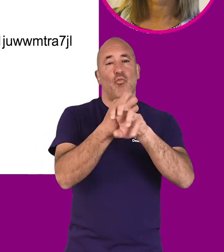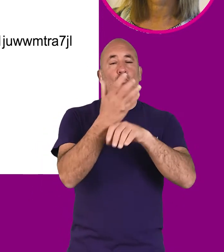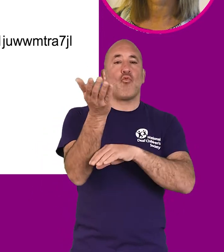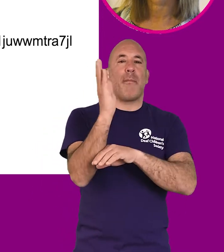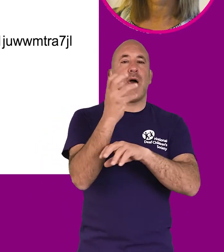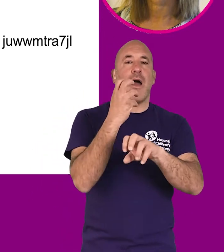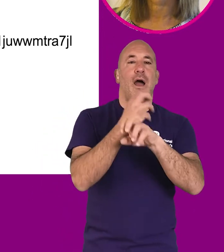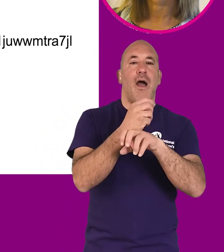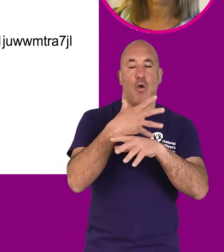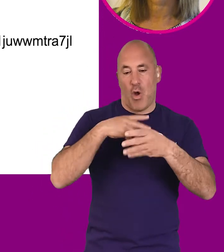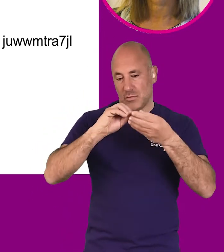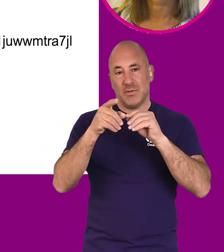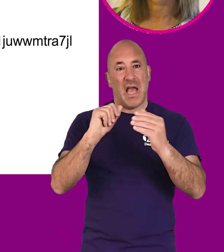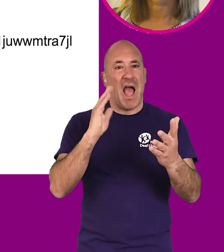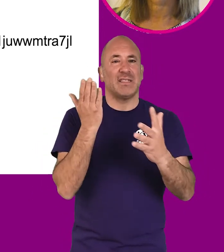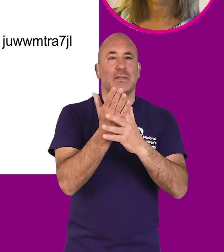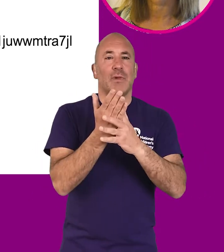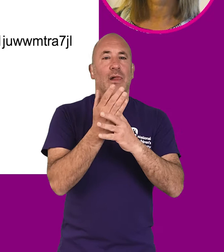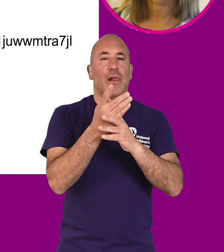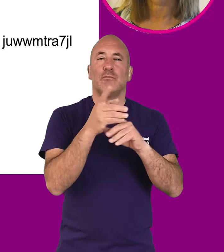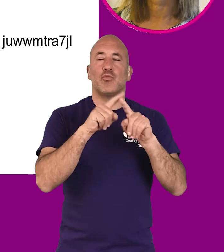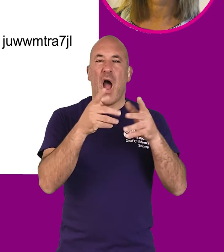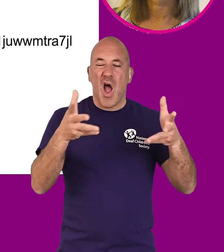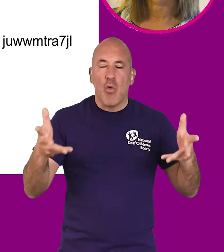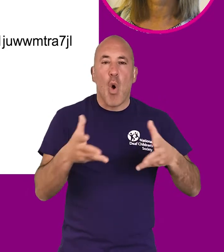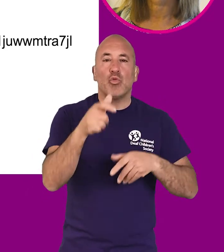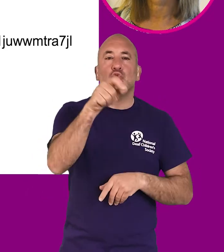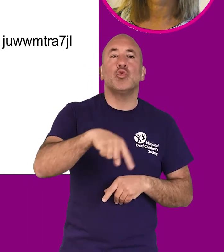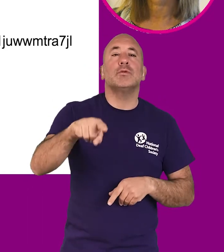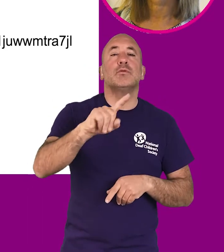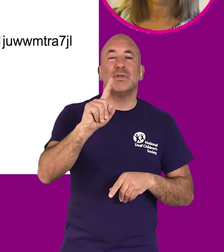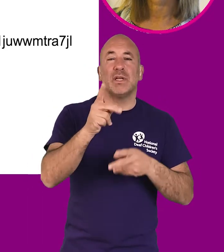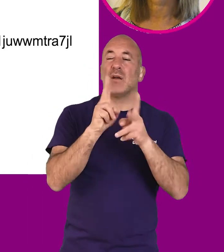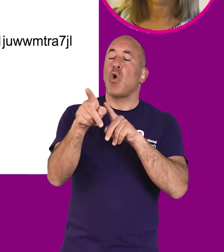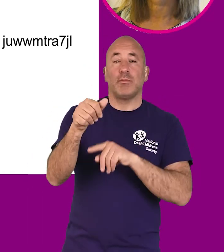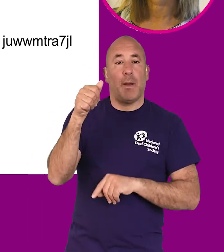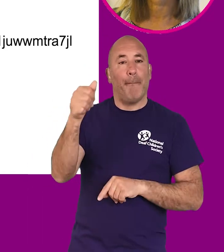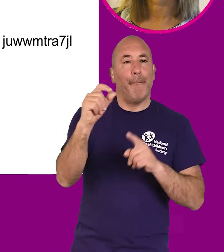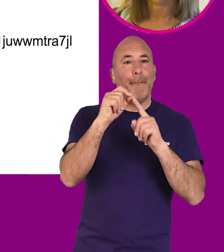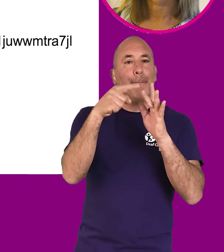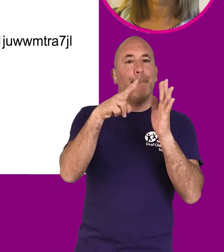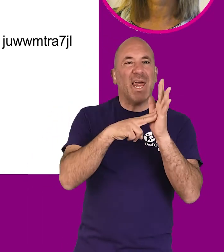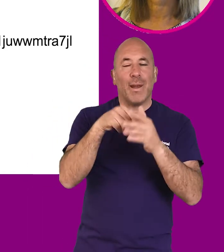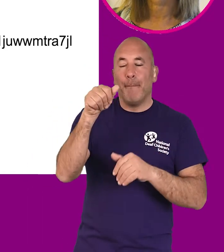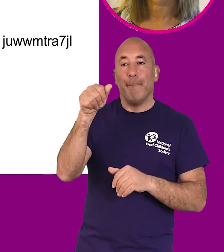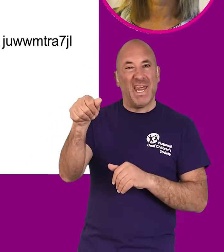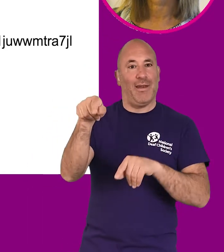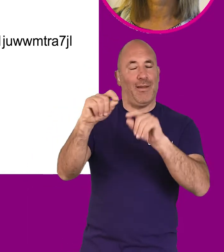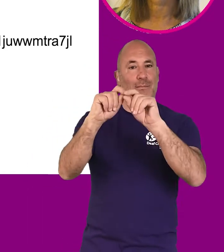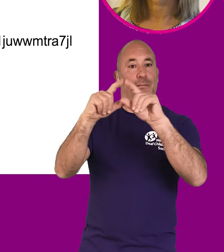When you're making webinars accessible, it's always good to encourage students to